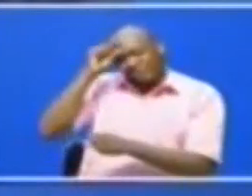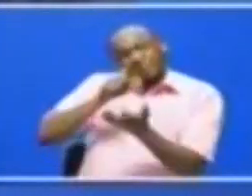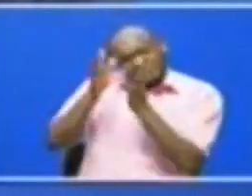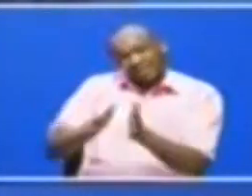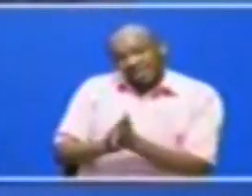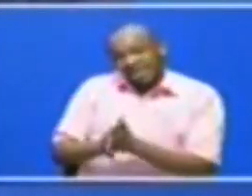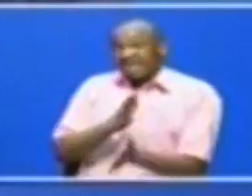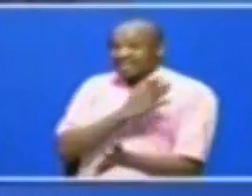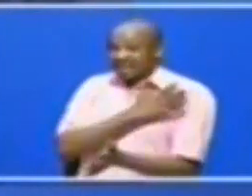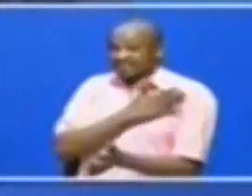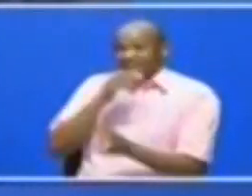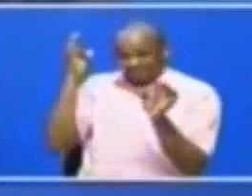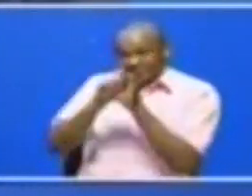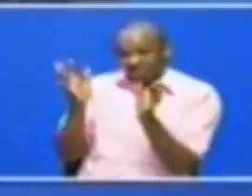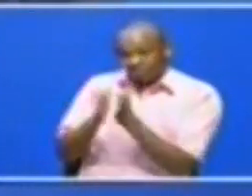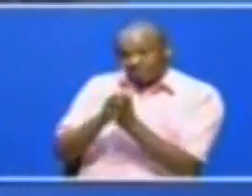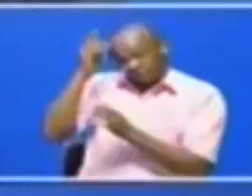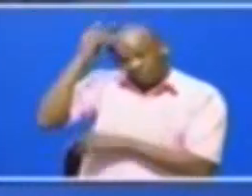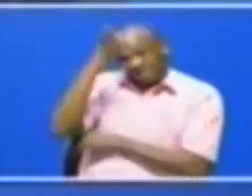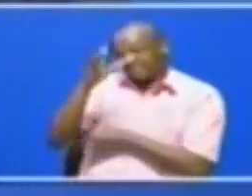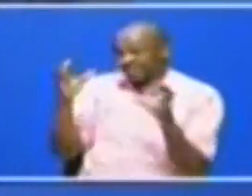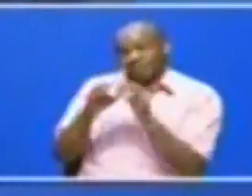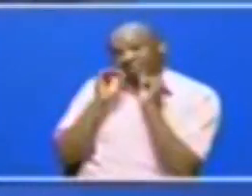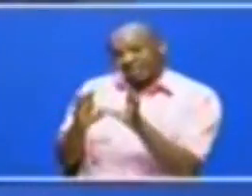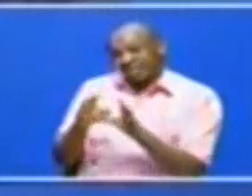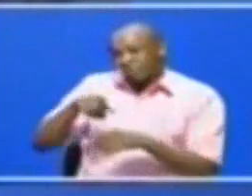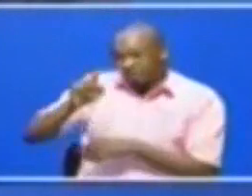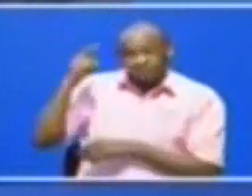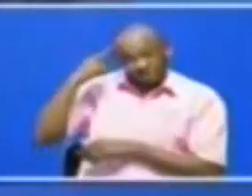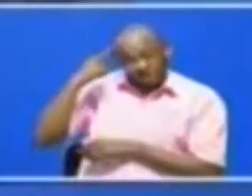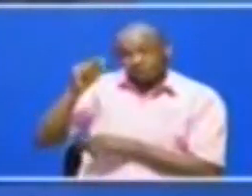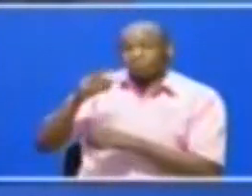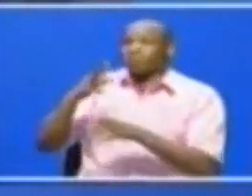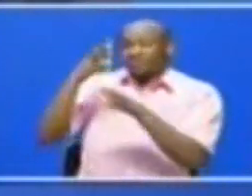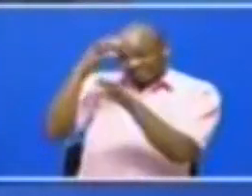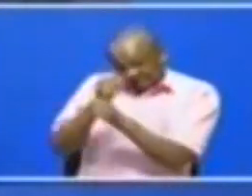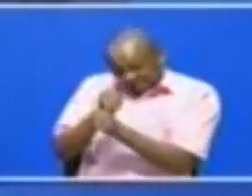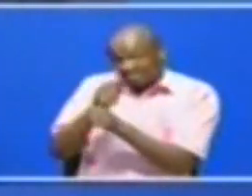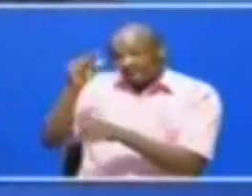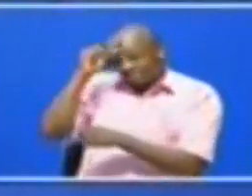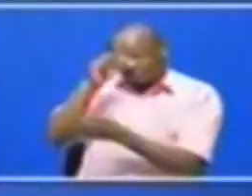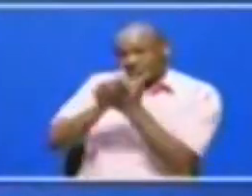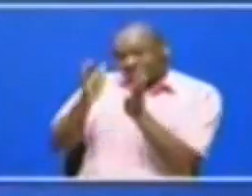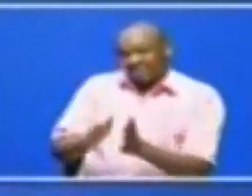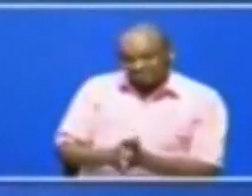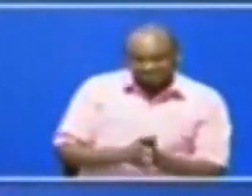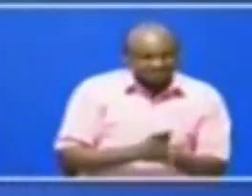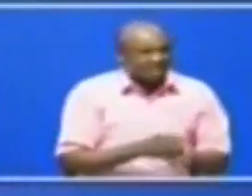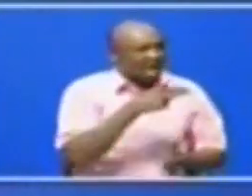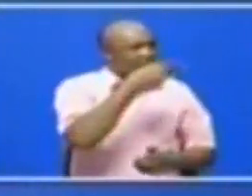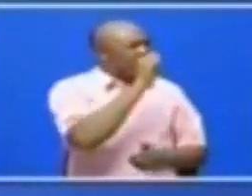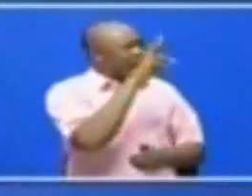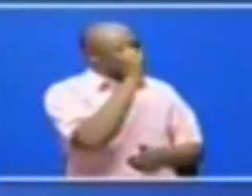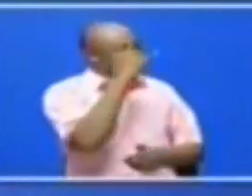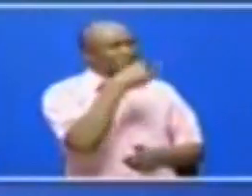NASA itself didn't have faith in Al Ghuraya, which is an international company. Do you think they're going to trust government printer? You know, Javier's shocked me. I